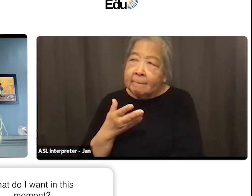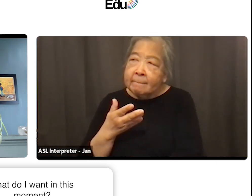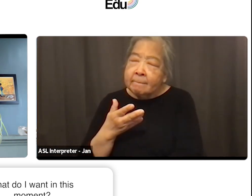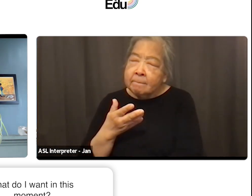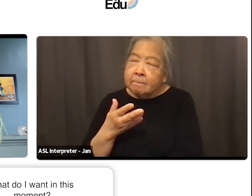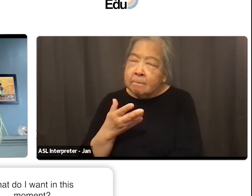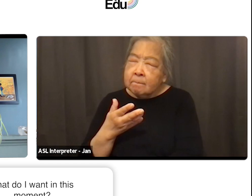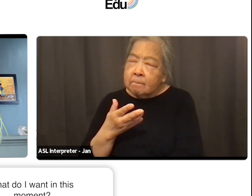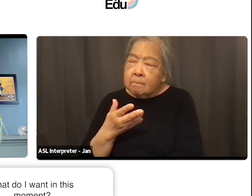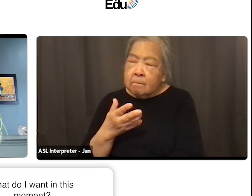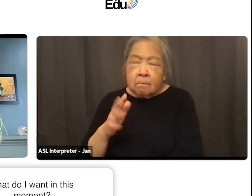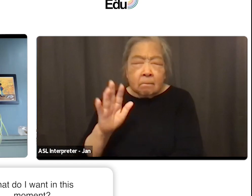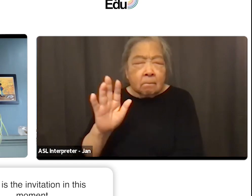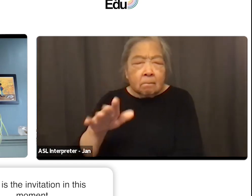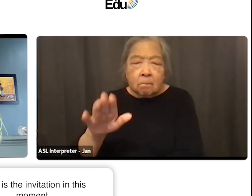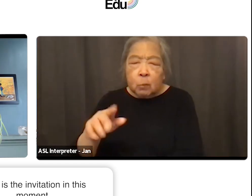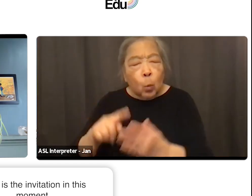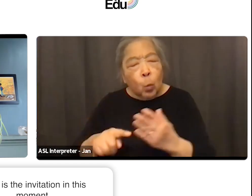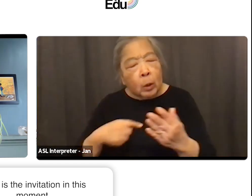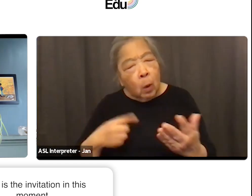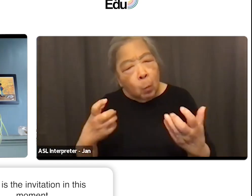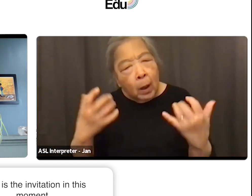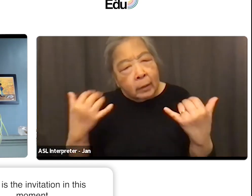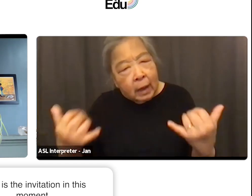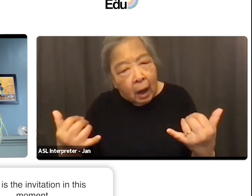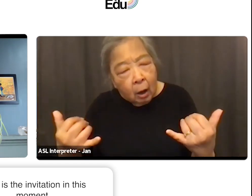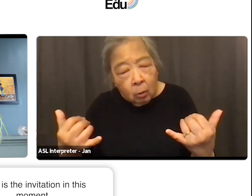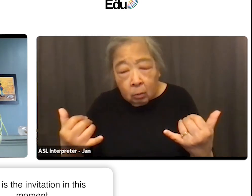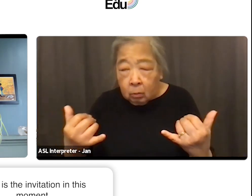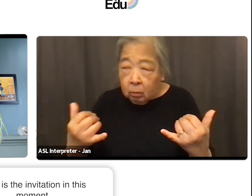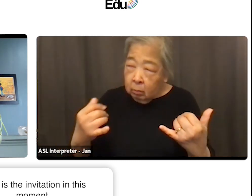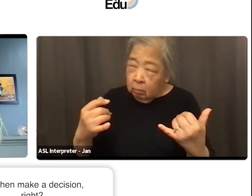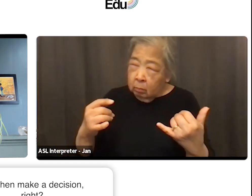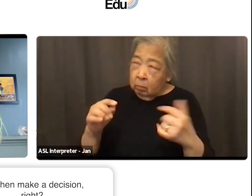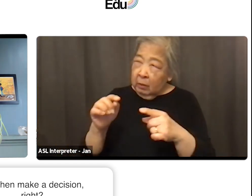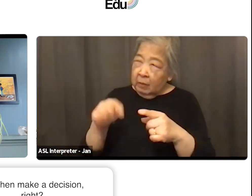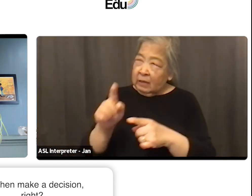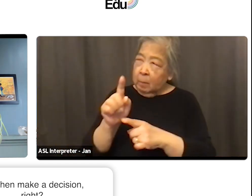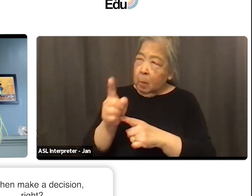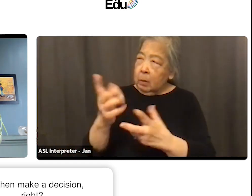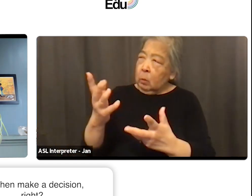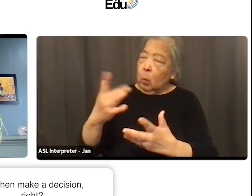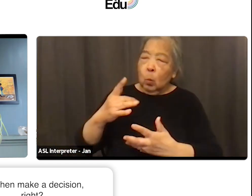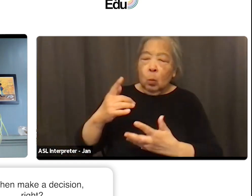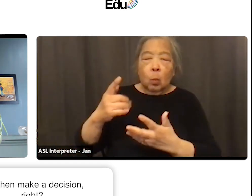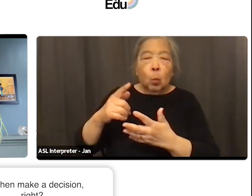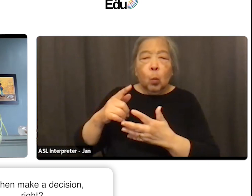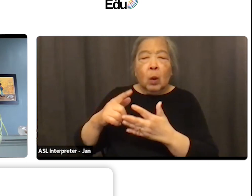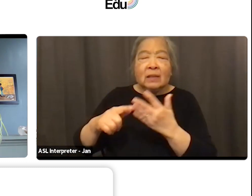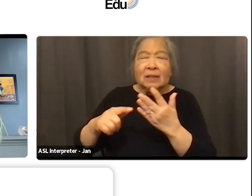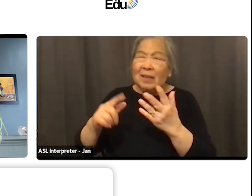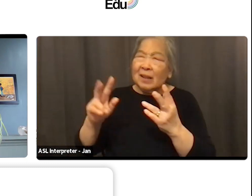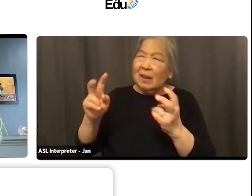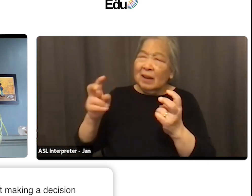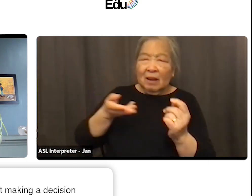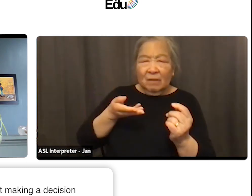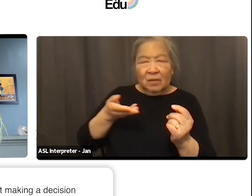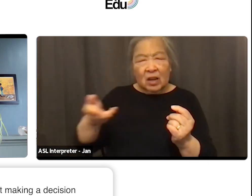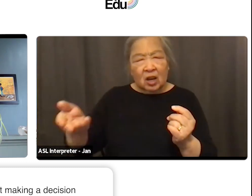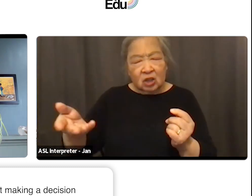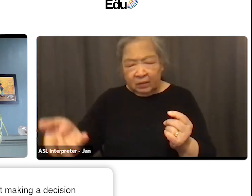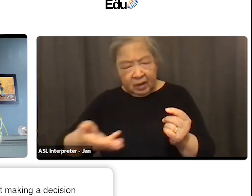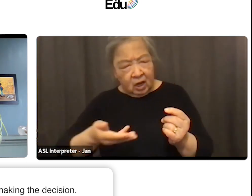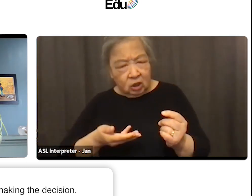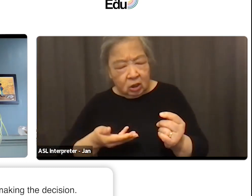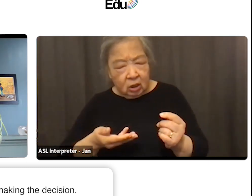want in this moment? What is the invitation in this moment? And then make a decision, right? Not